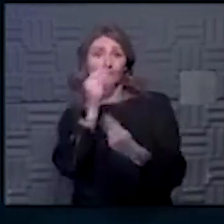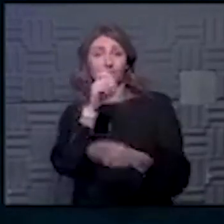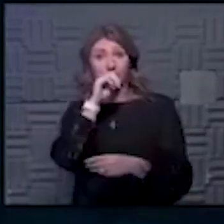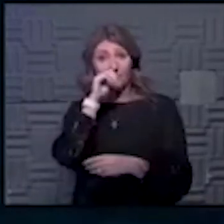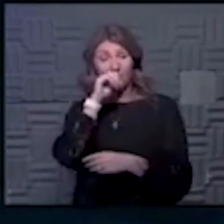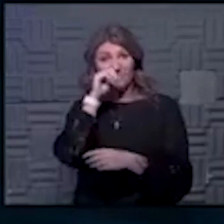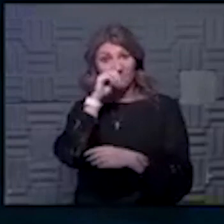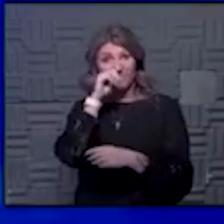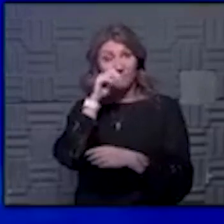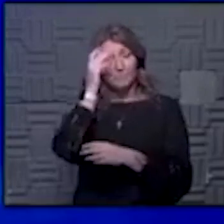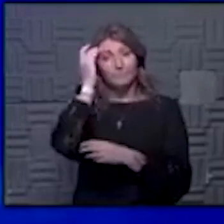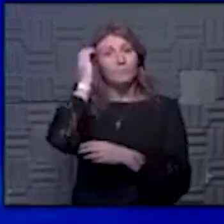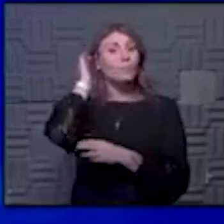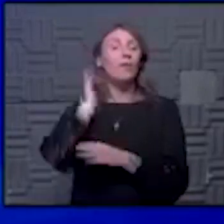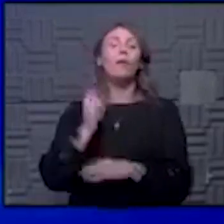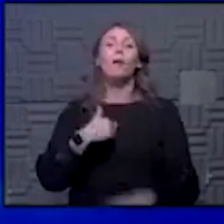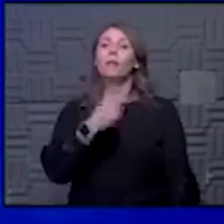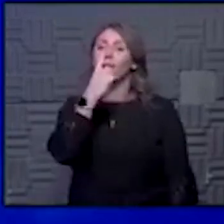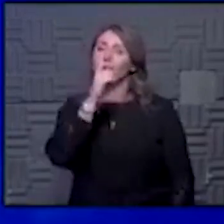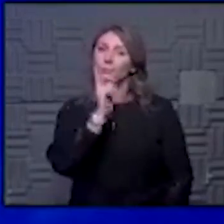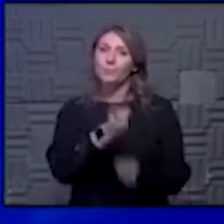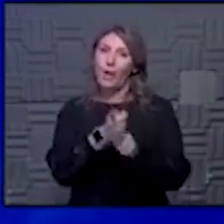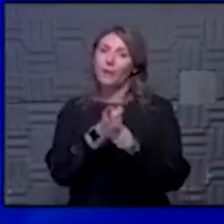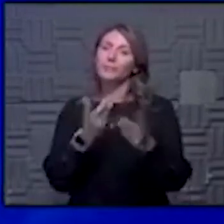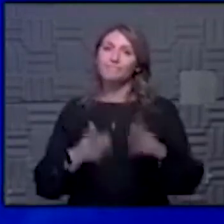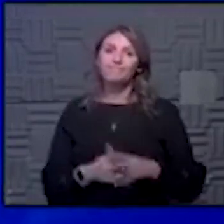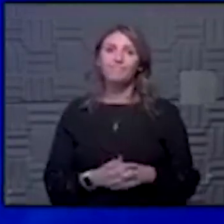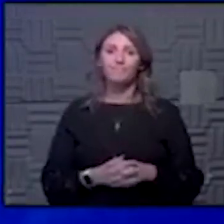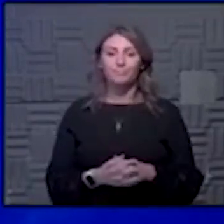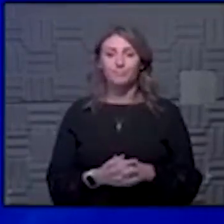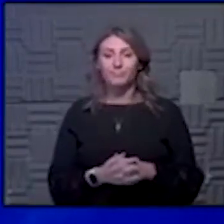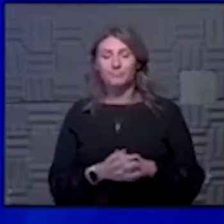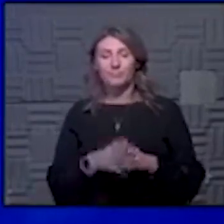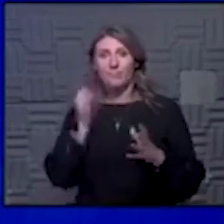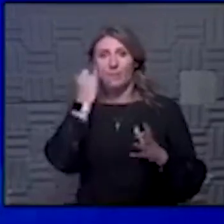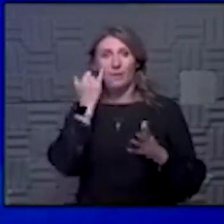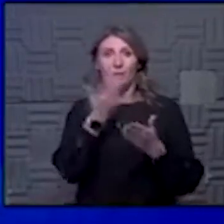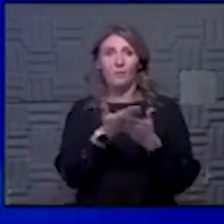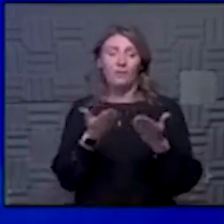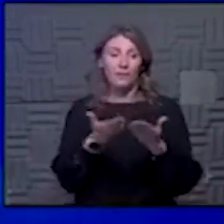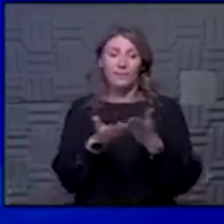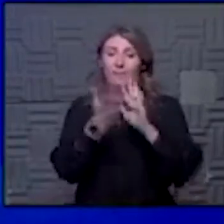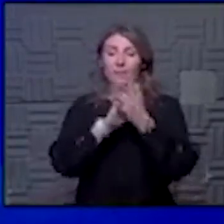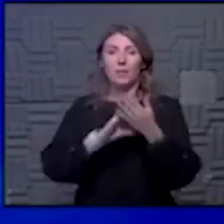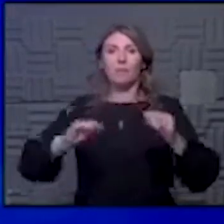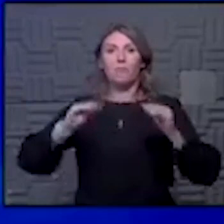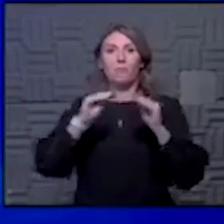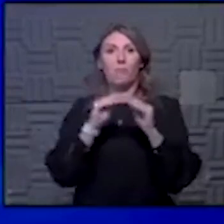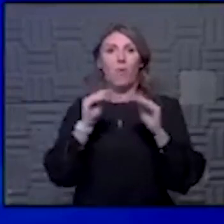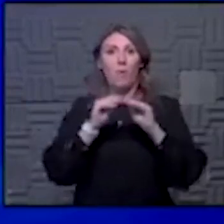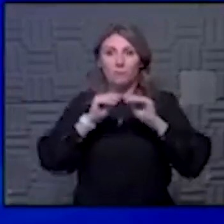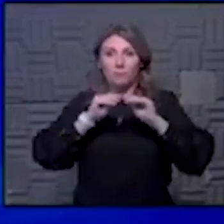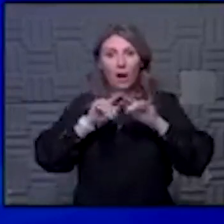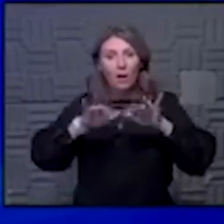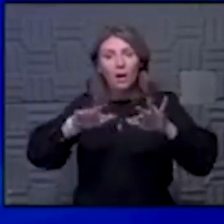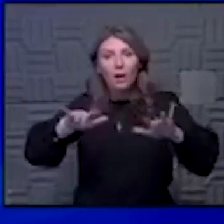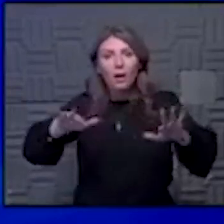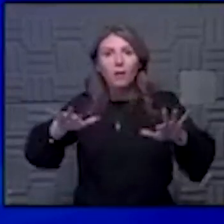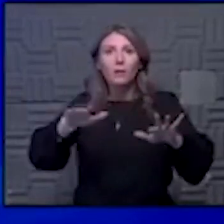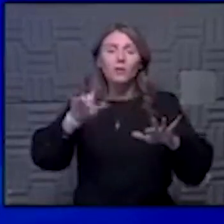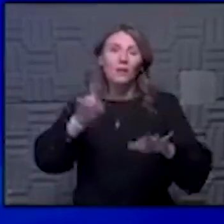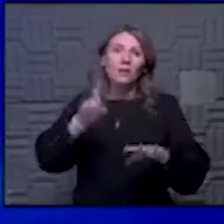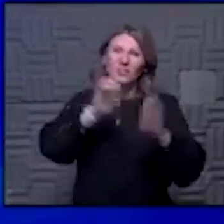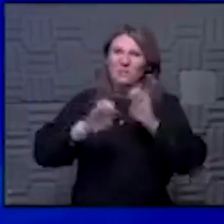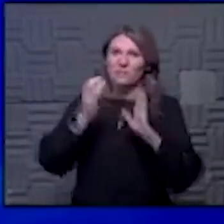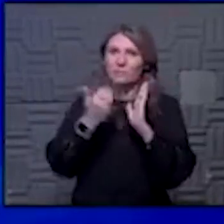Yeah. So I think that's right. And I think things get more out of control, then we have to reevaluate it. But you have to evaluate it at every point at a